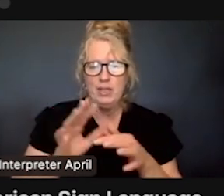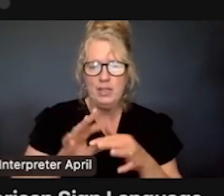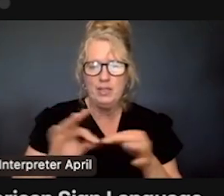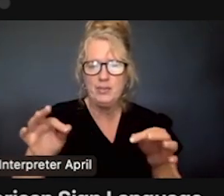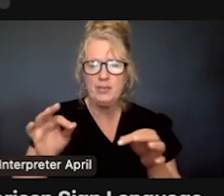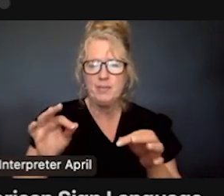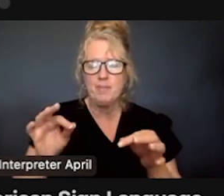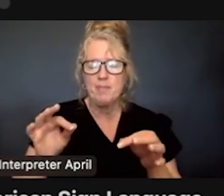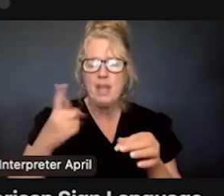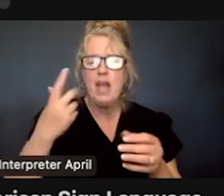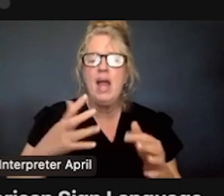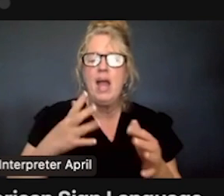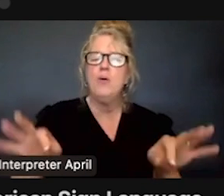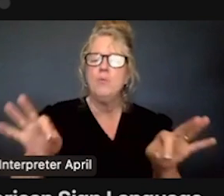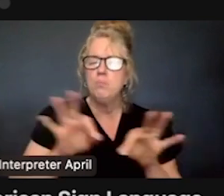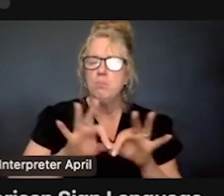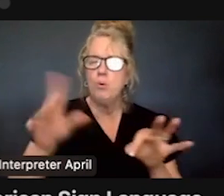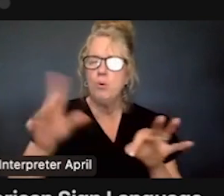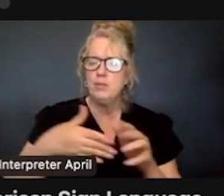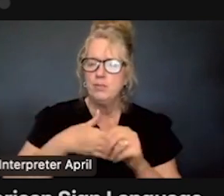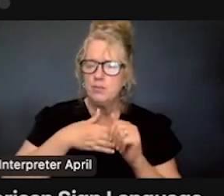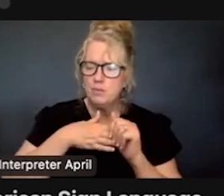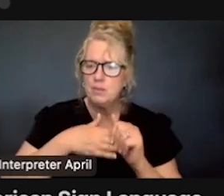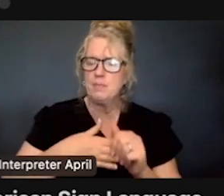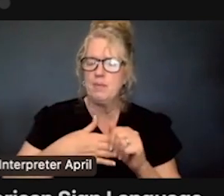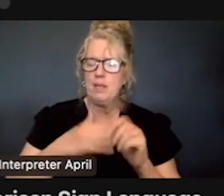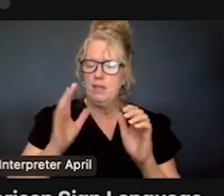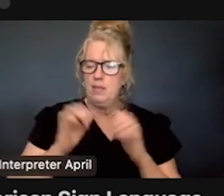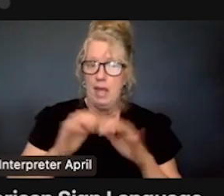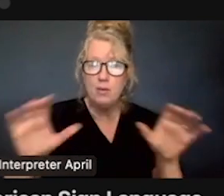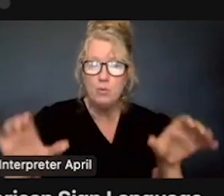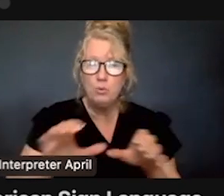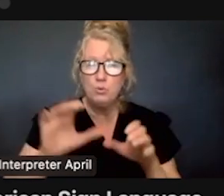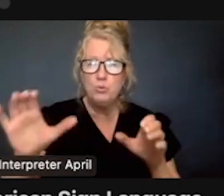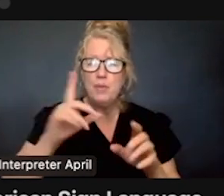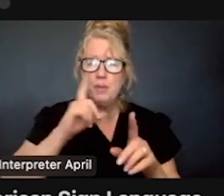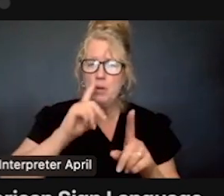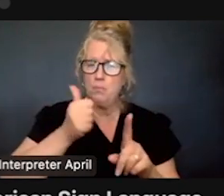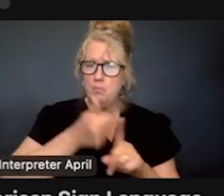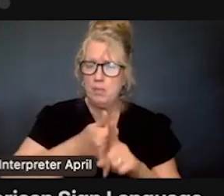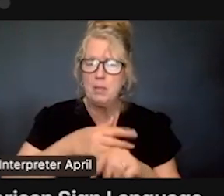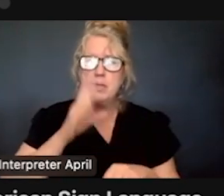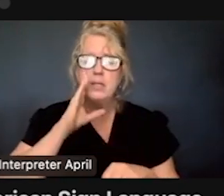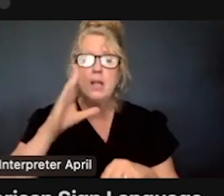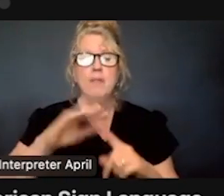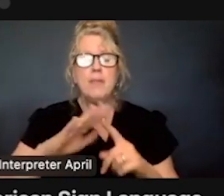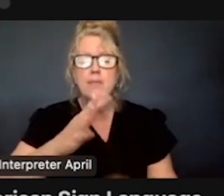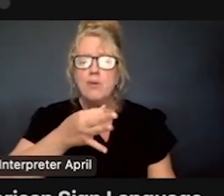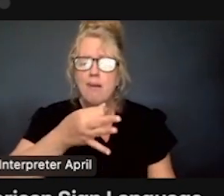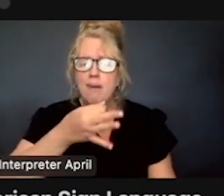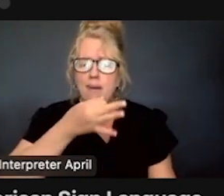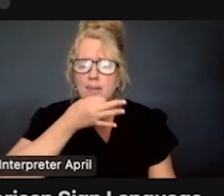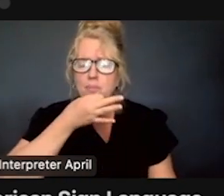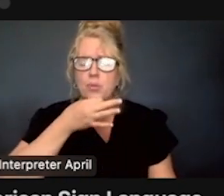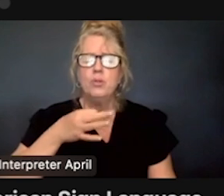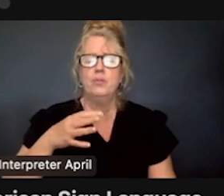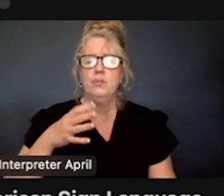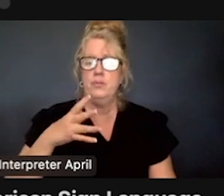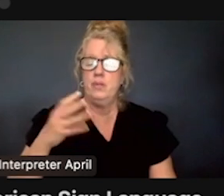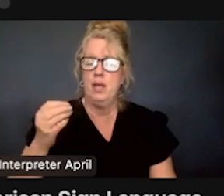for leaders to not feel like they have to do this all by themselves, that they're subject matter experts,